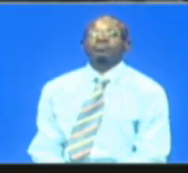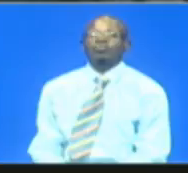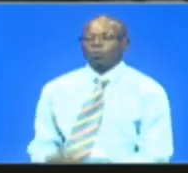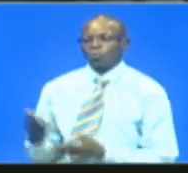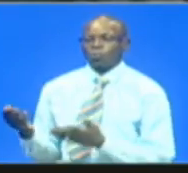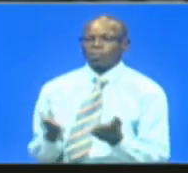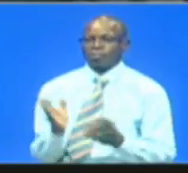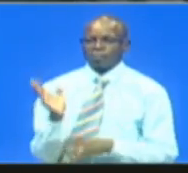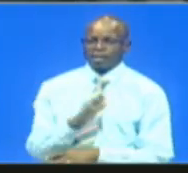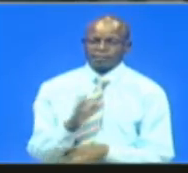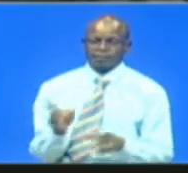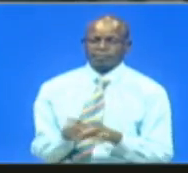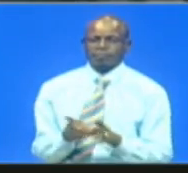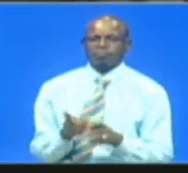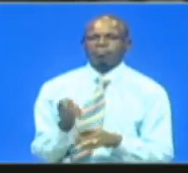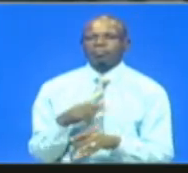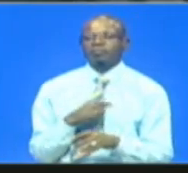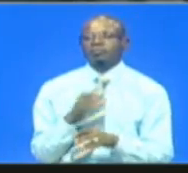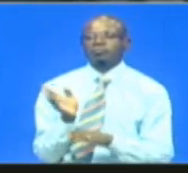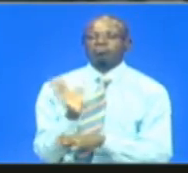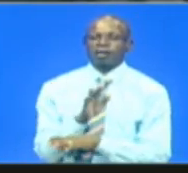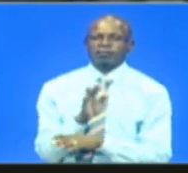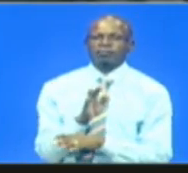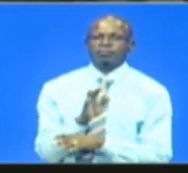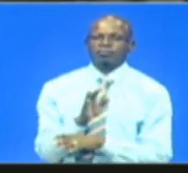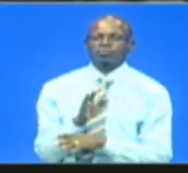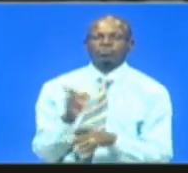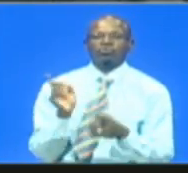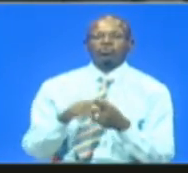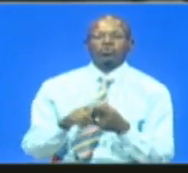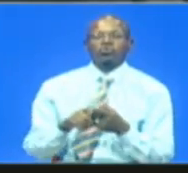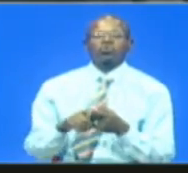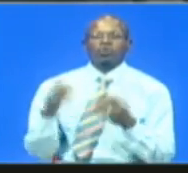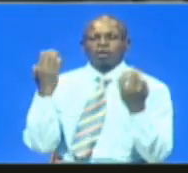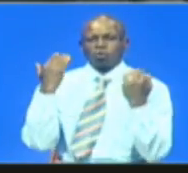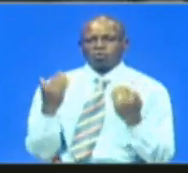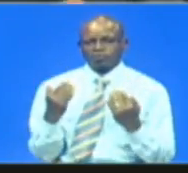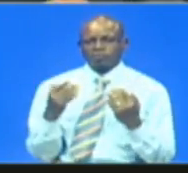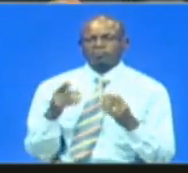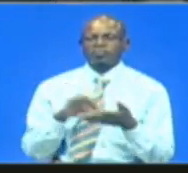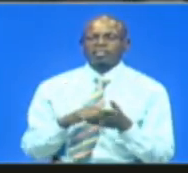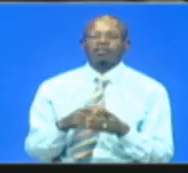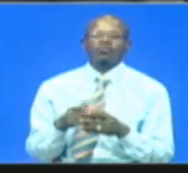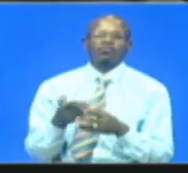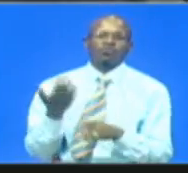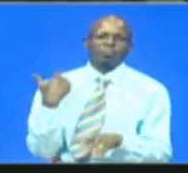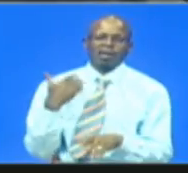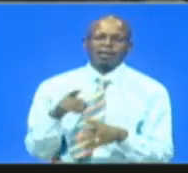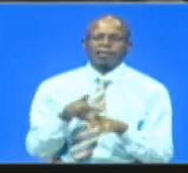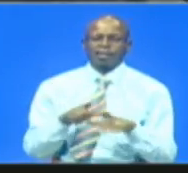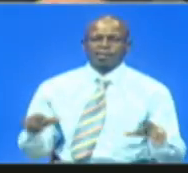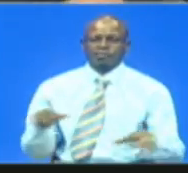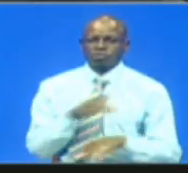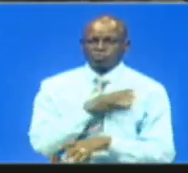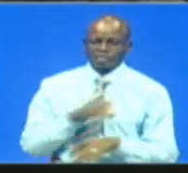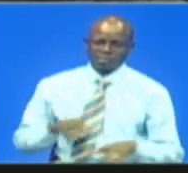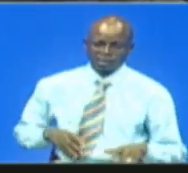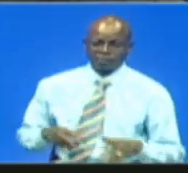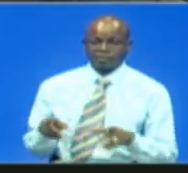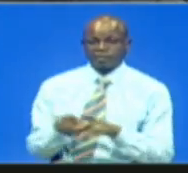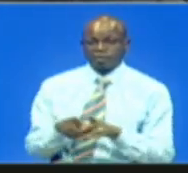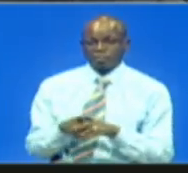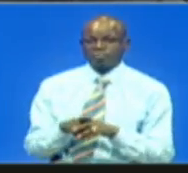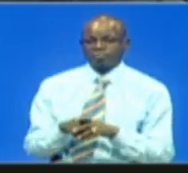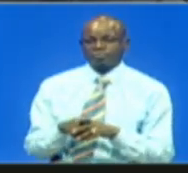welcome back. And we go to the courts now, where former National Lands Commission Chairman Mohammed Suzuri has been released on a 7-year shilling cash bail or